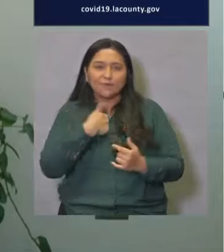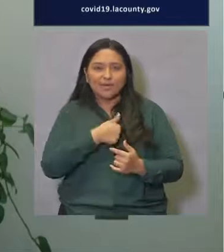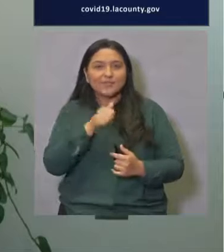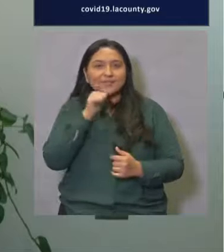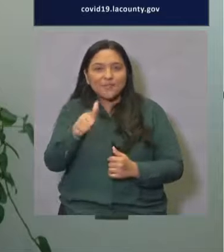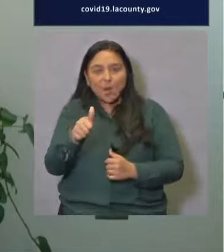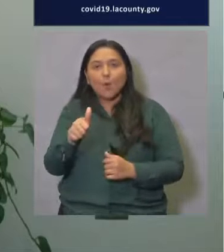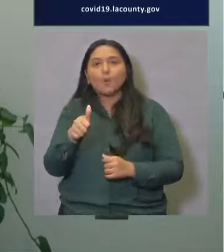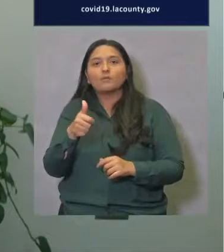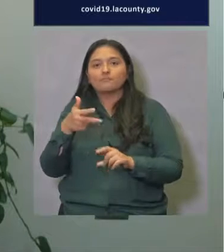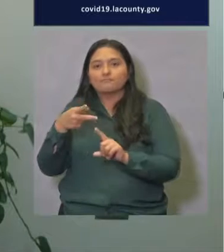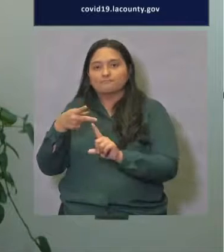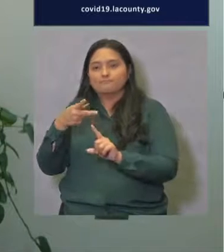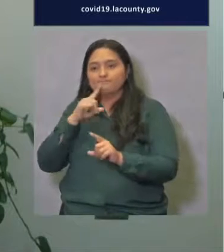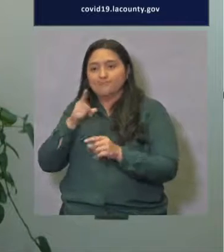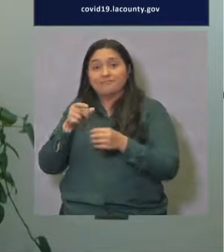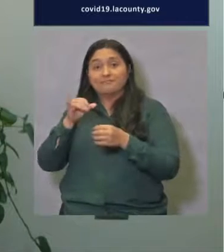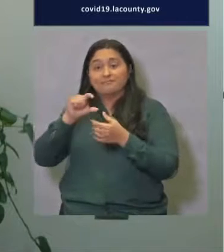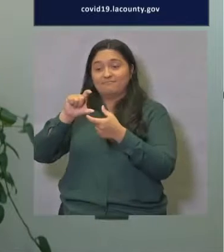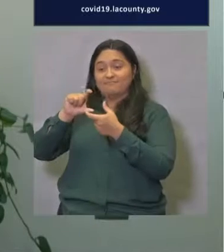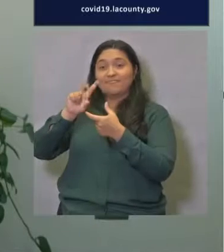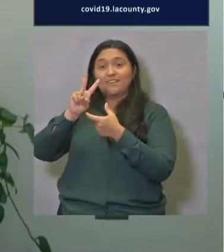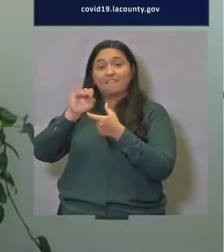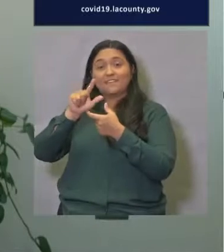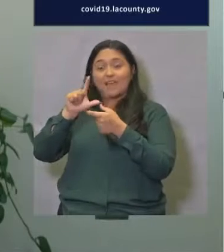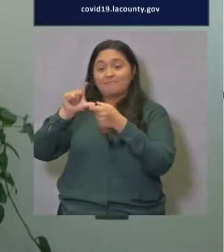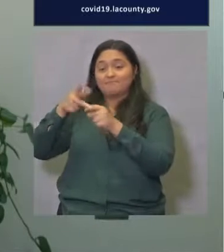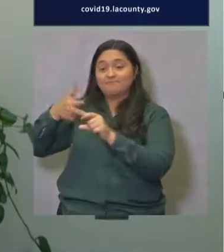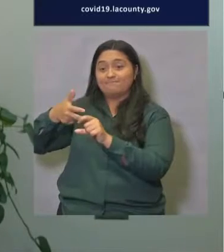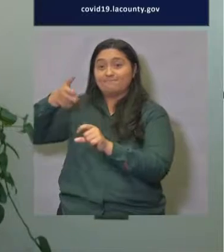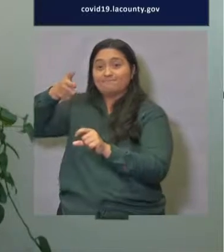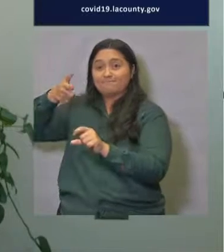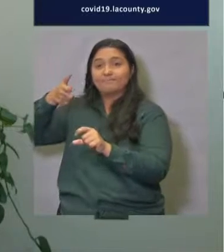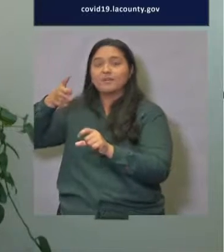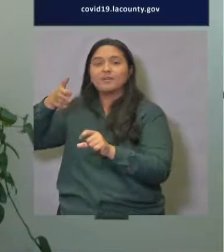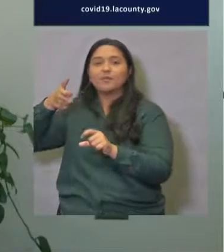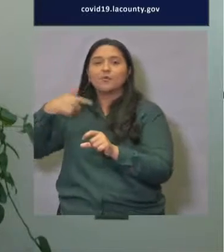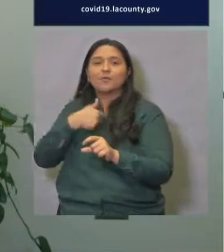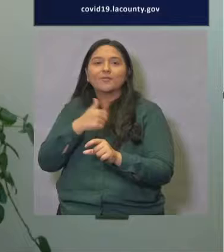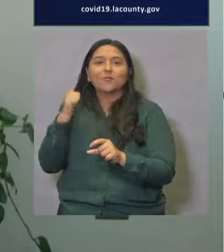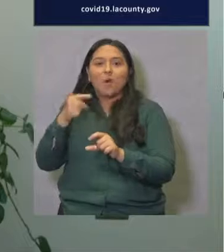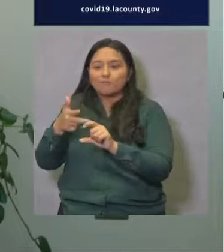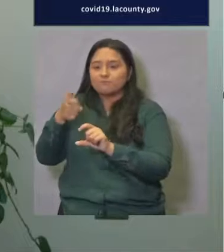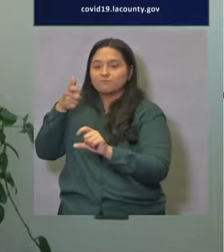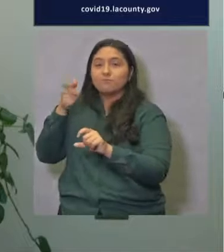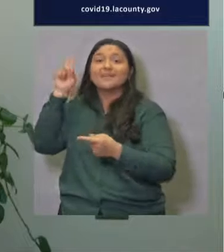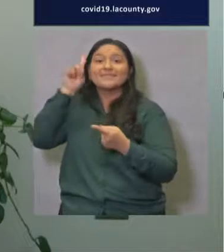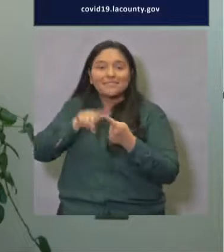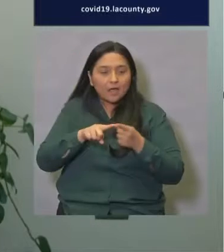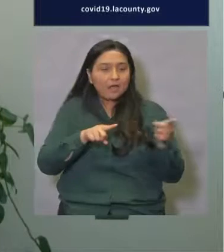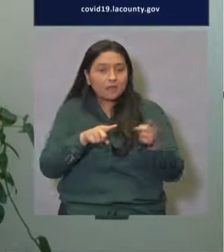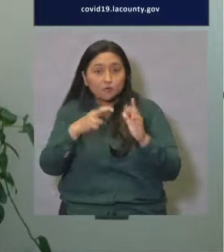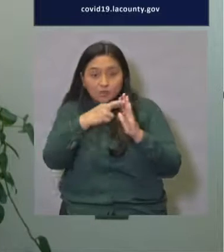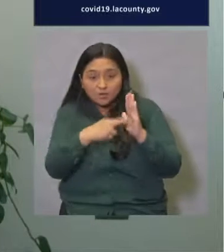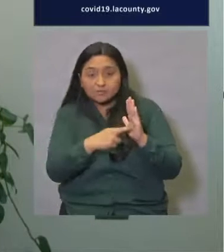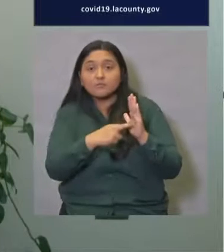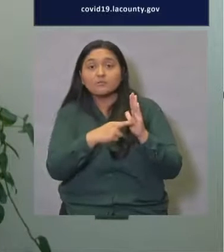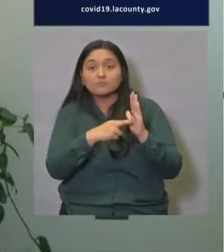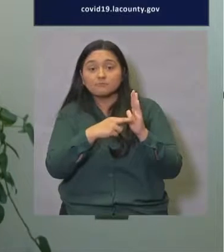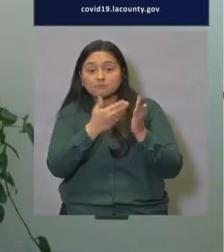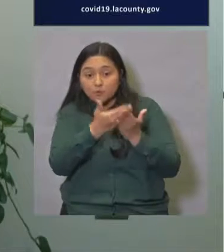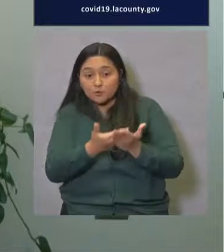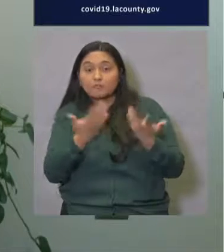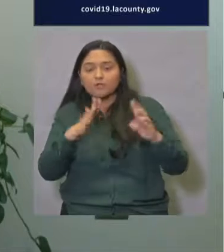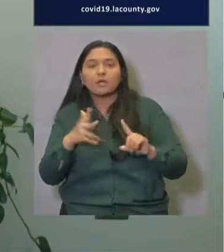have people who have cleared registration. And I think many, many places are doing that. So, at best, you're